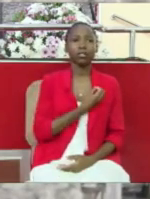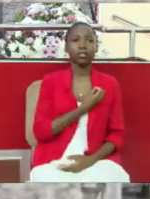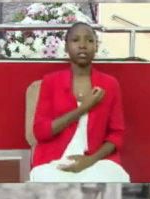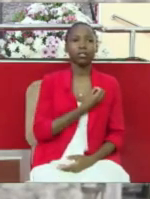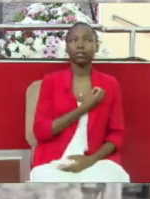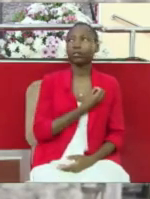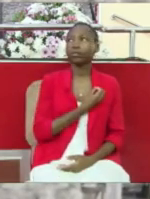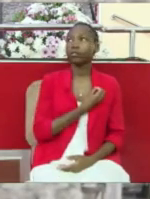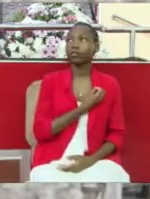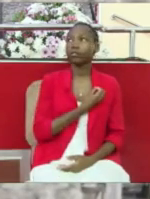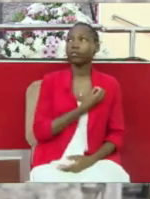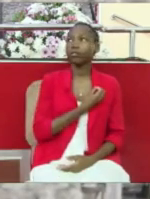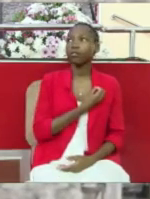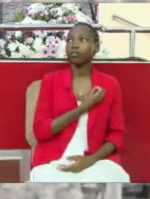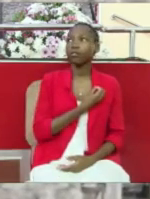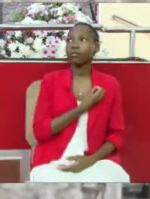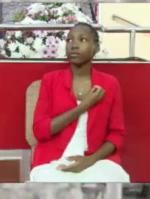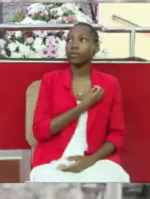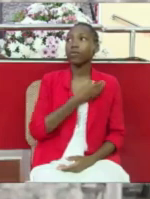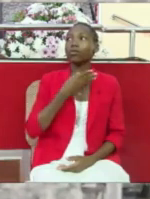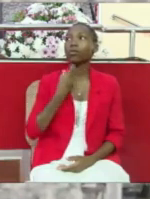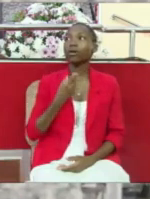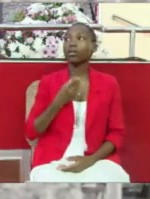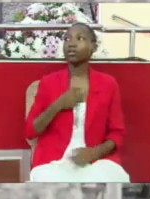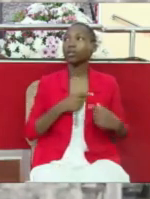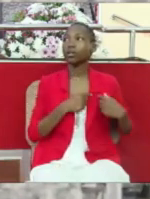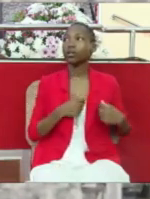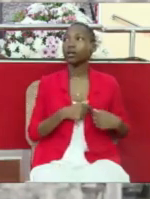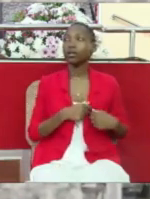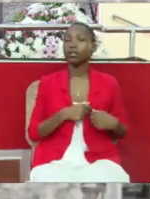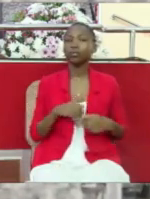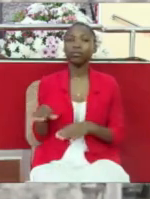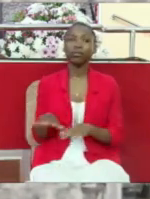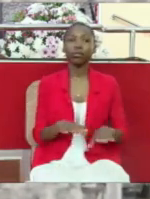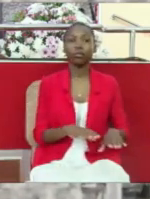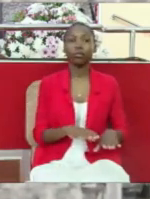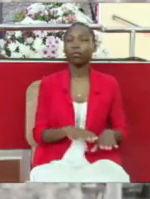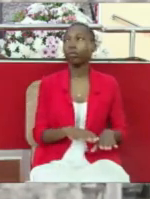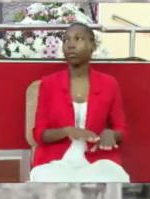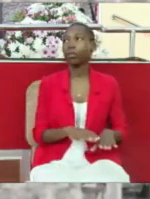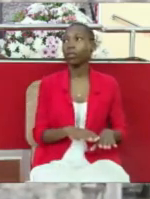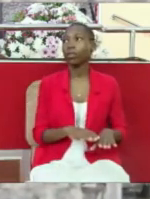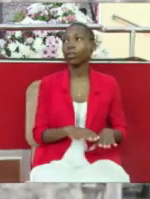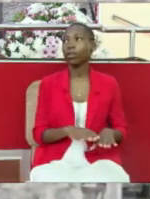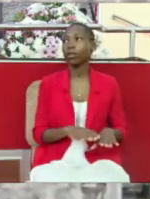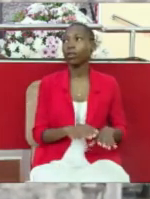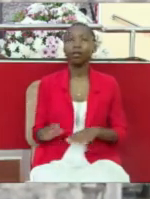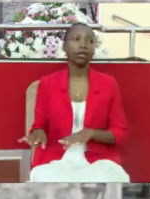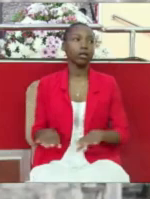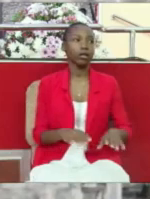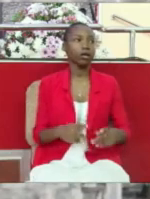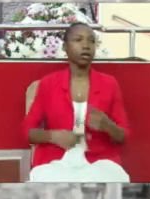before you. Tunataka kupunga mikono yetu ya kiroho mbele yako. We want to lay our accolades before you. Tunataka kutoa mavazi yako mbele yako. We want to lay our winnings before you.